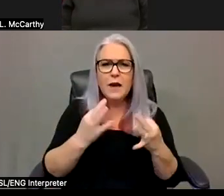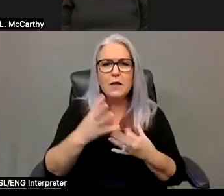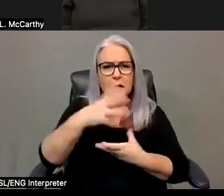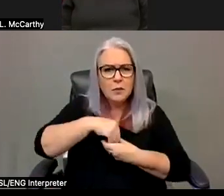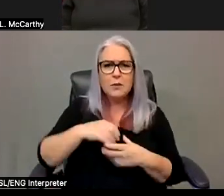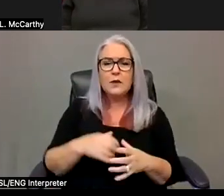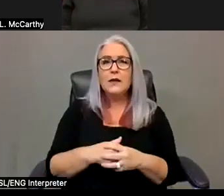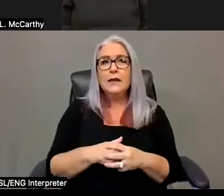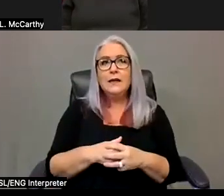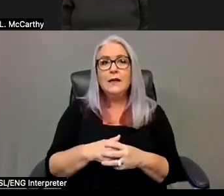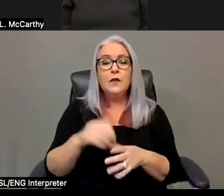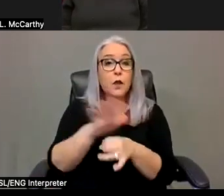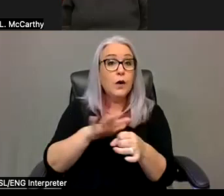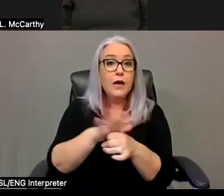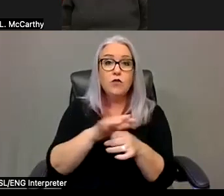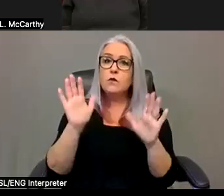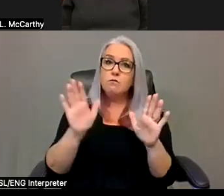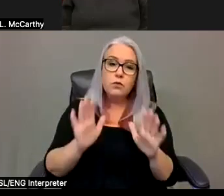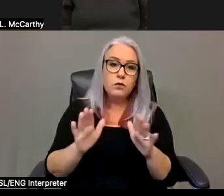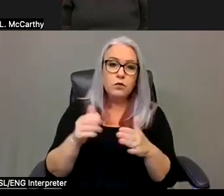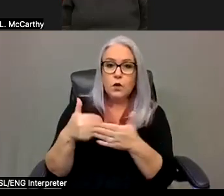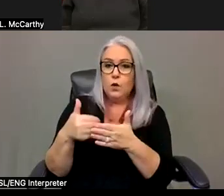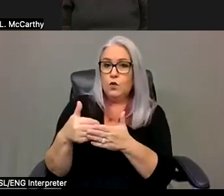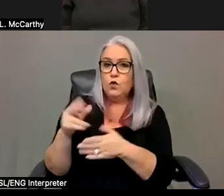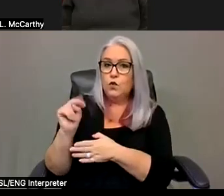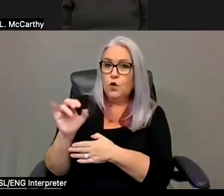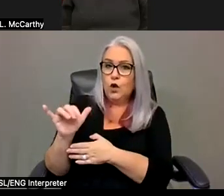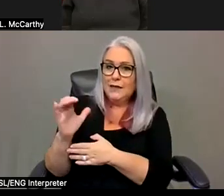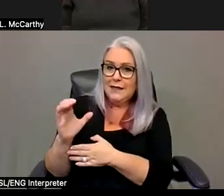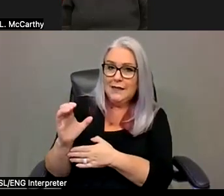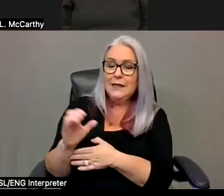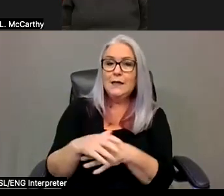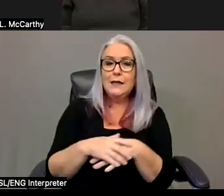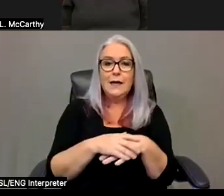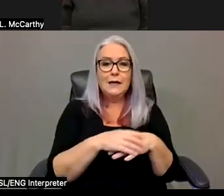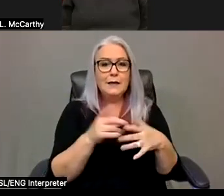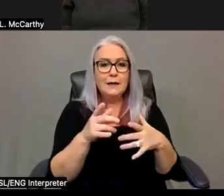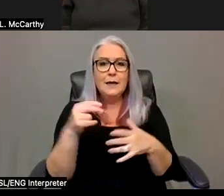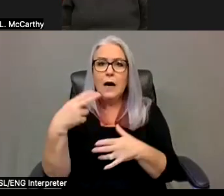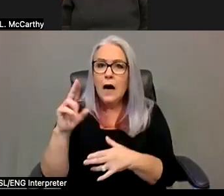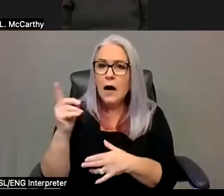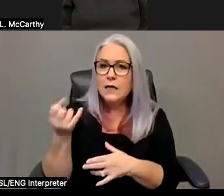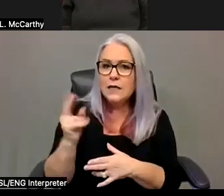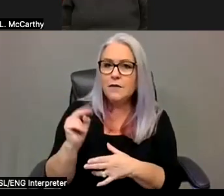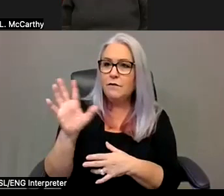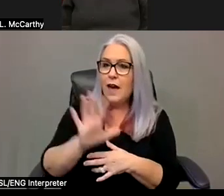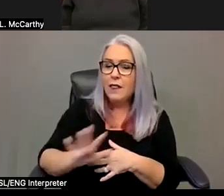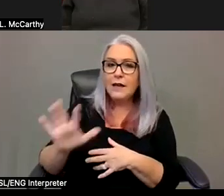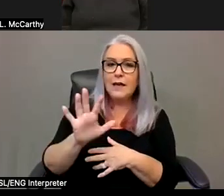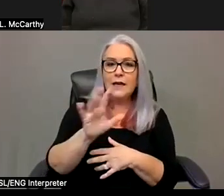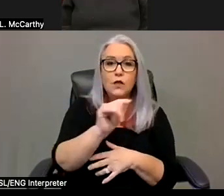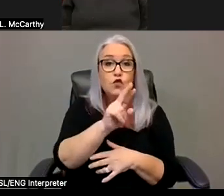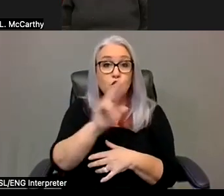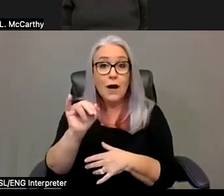David mentioned, the location is great. I mean, you have access to New York City right there, and again, the Hudson Valley, the tri-state area as well.